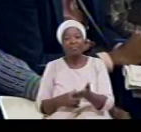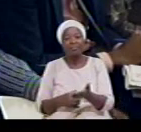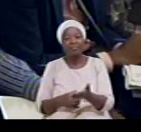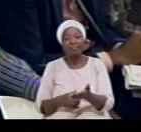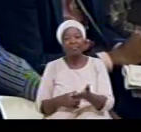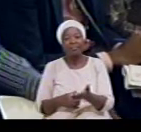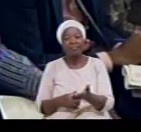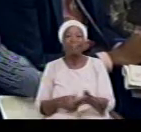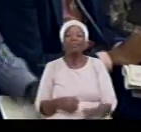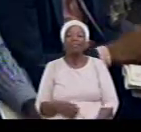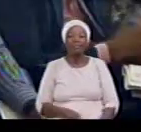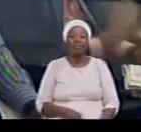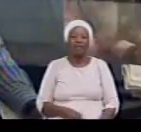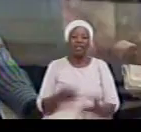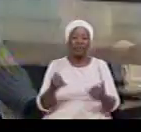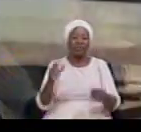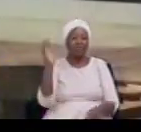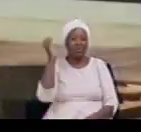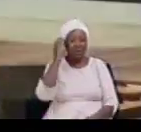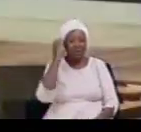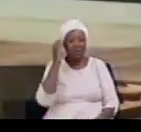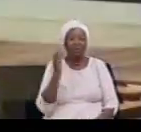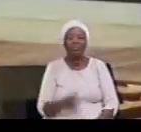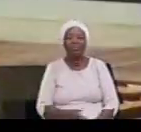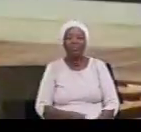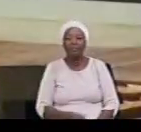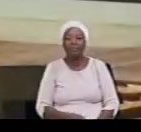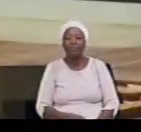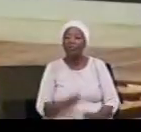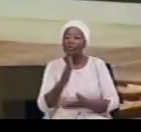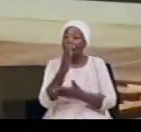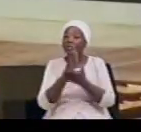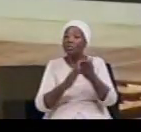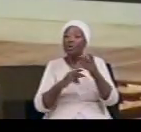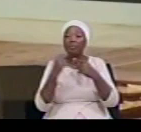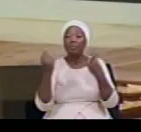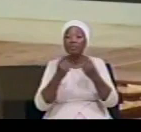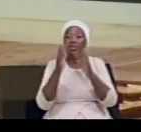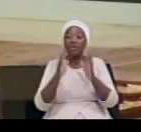look up here. Some sinners,